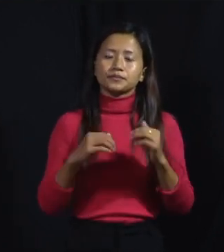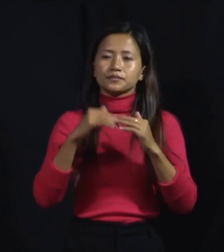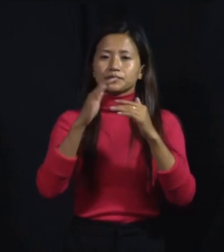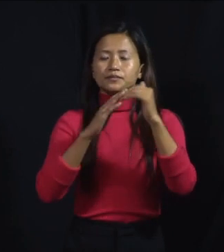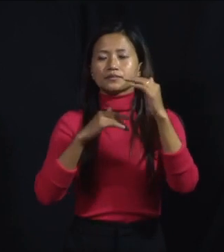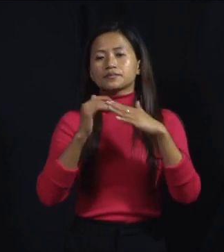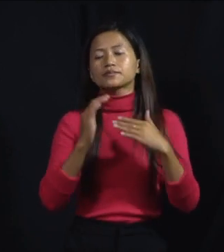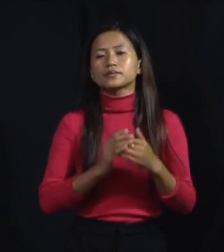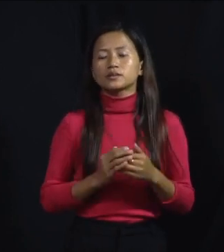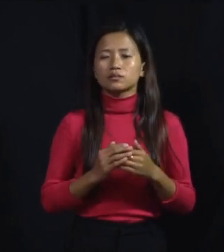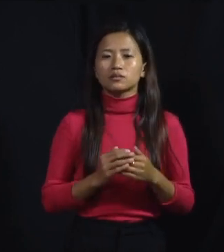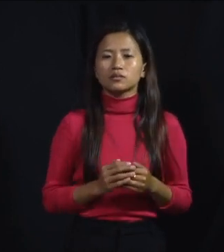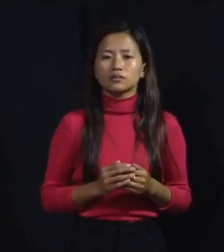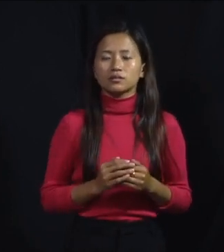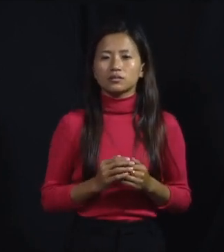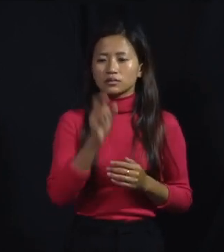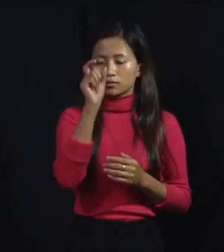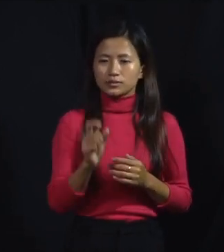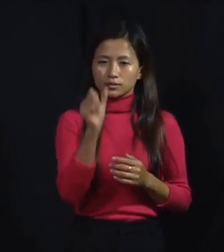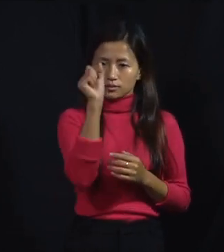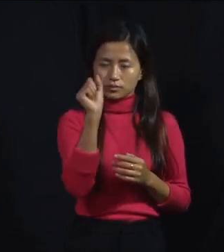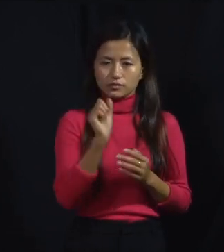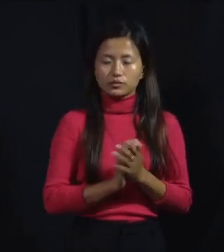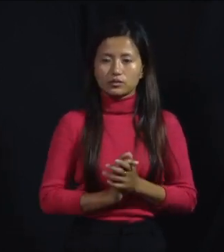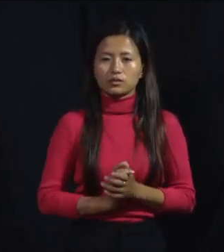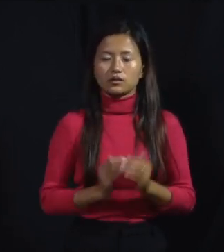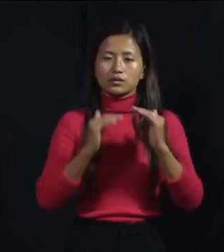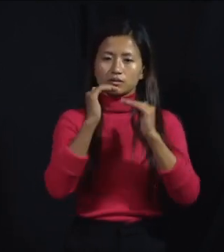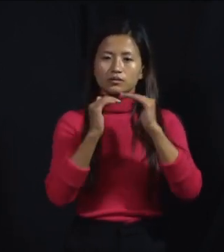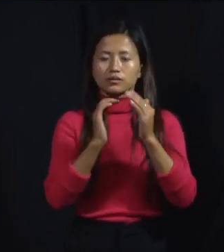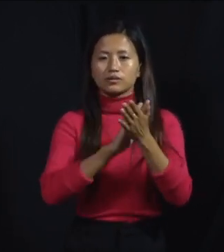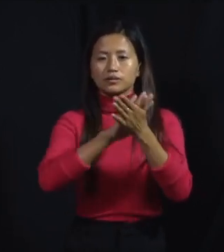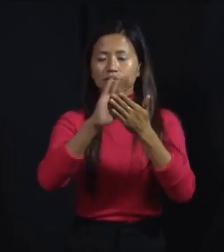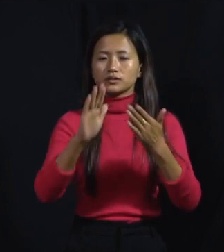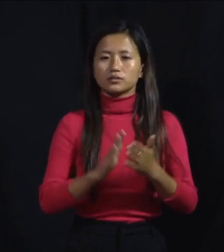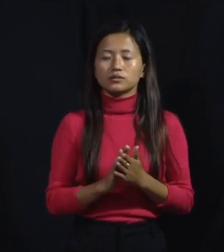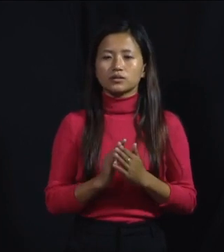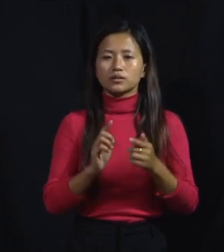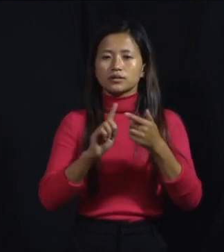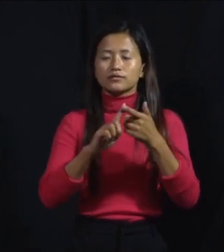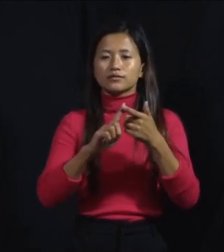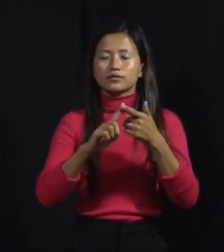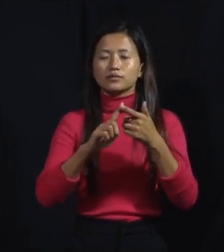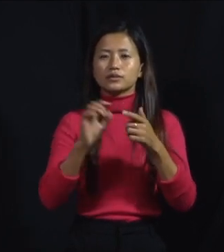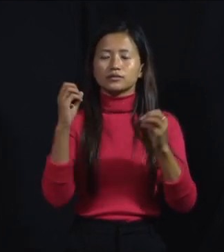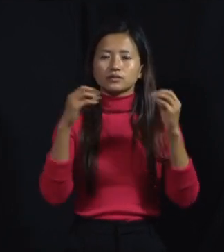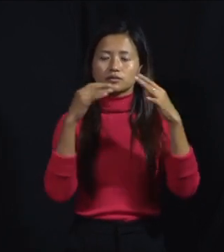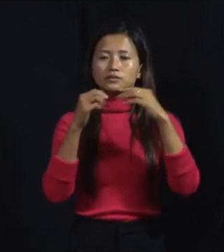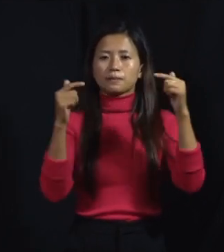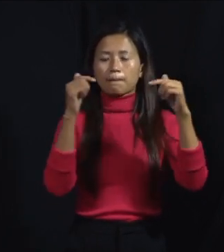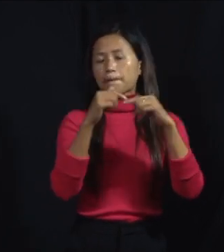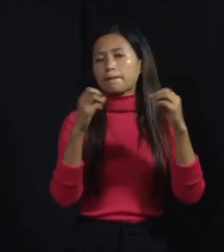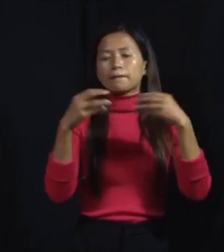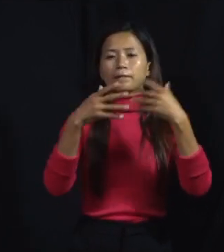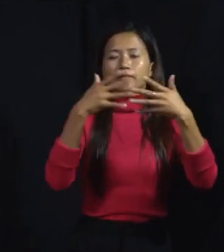development that is there in the individual is equal to hereditary, environment, and then time also. So